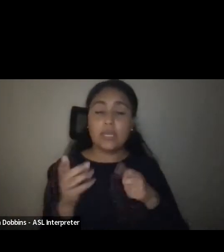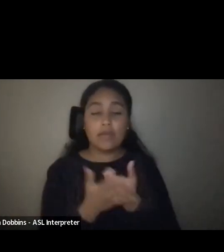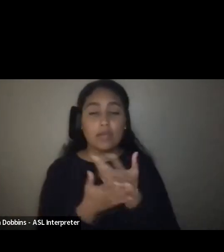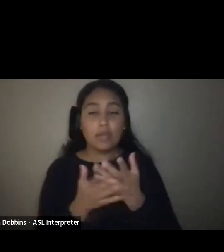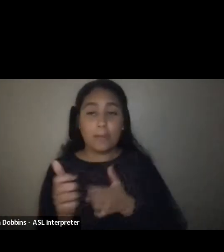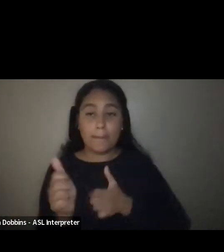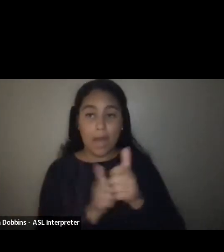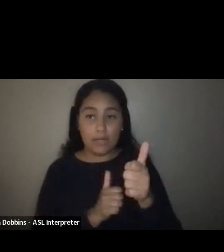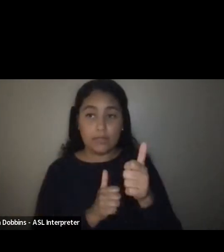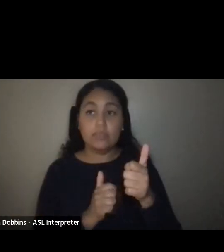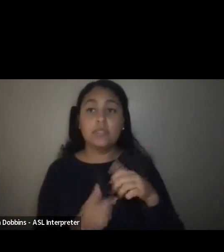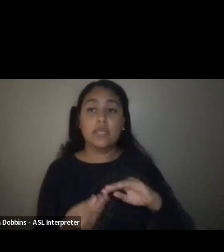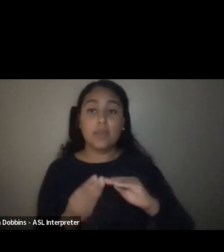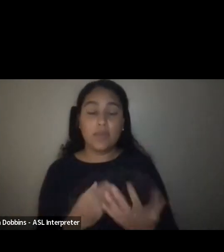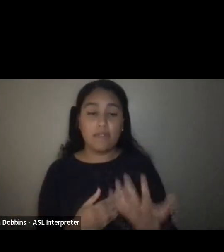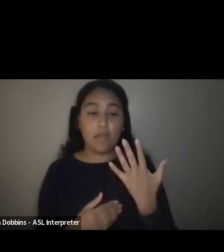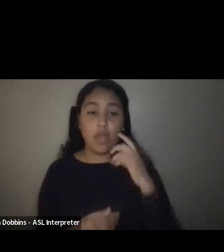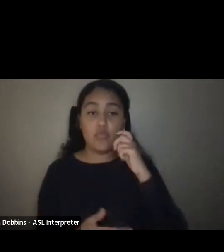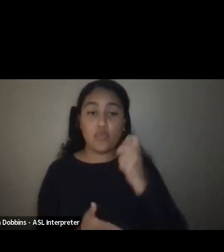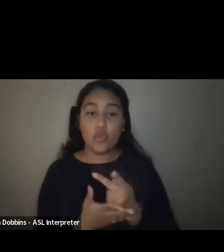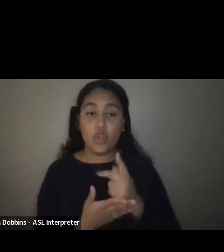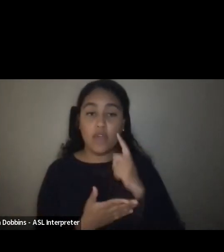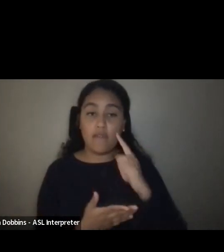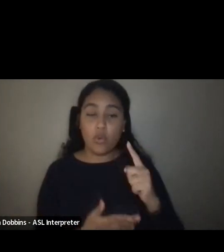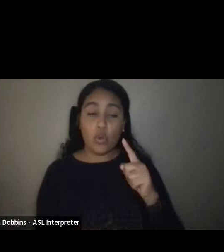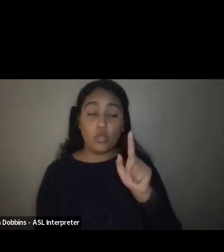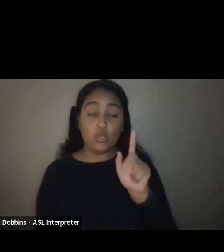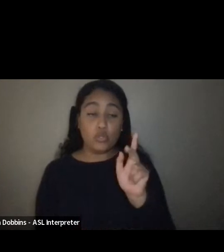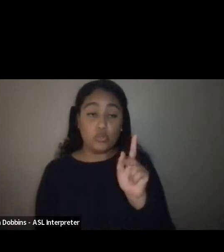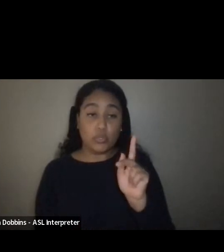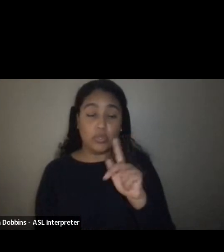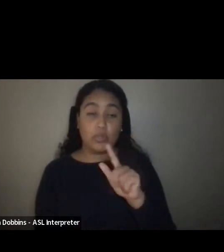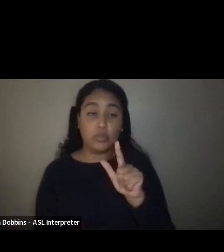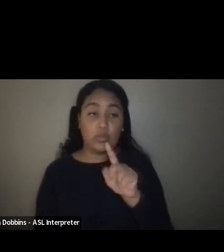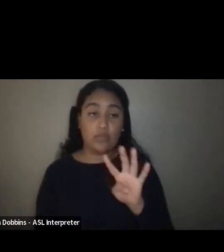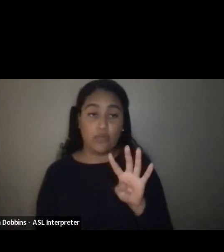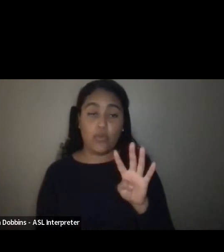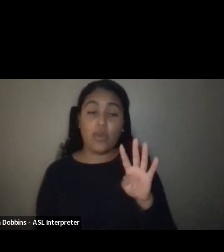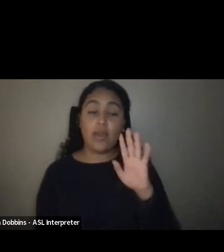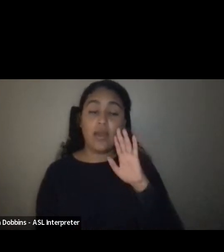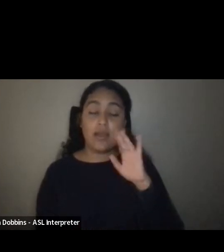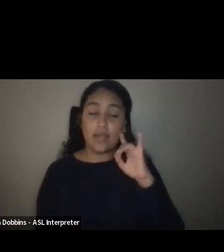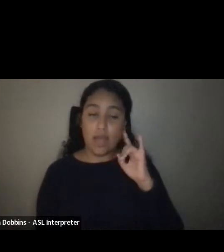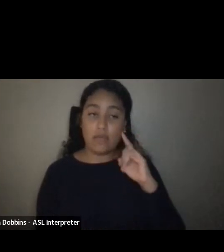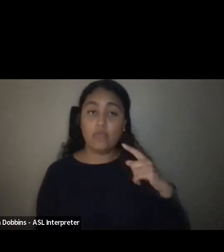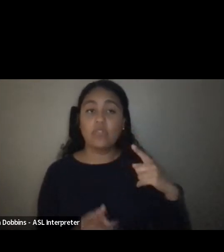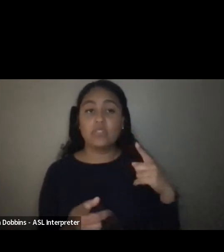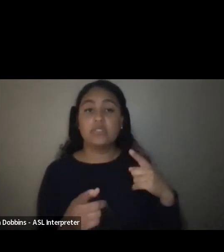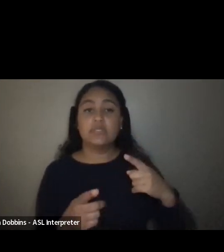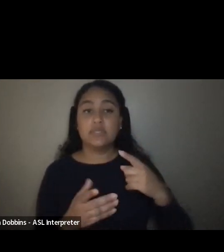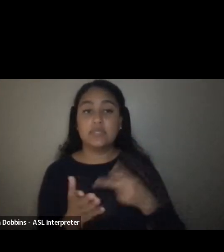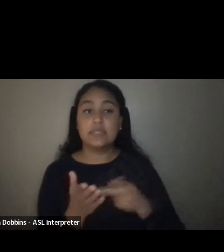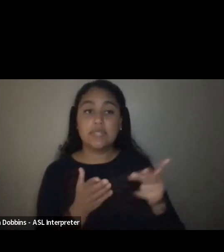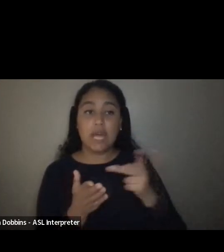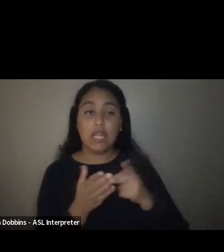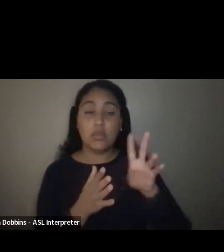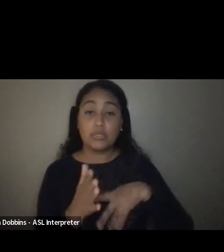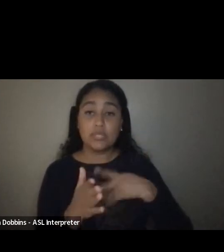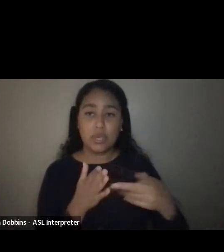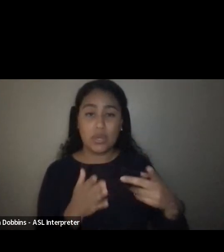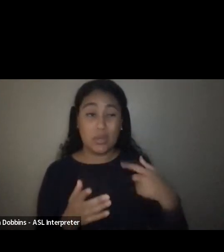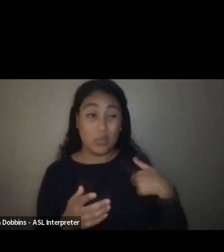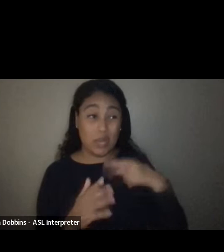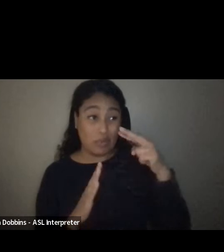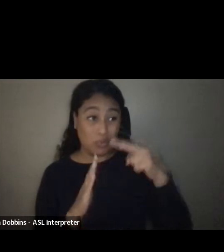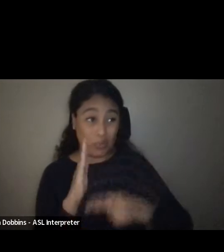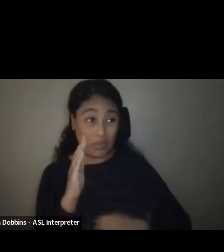passes. Item 5, approval of the 23-24 California School Employees Association salary schedule. Do we have to read any of